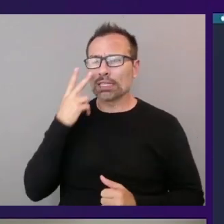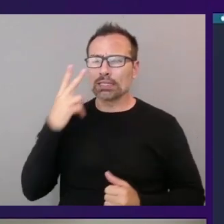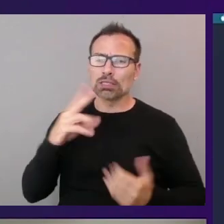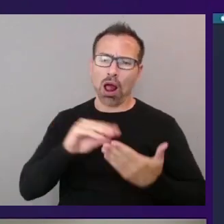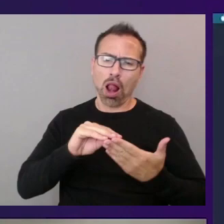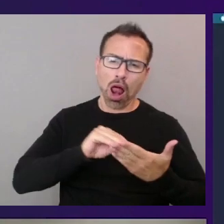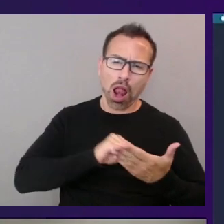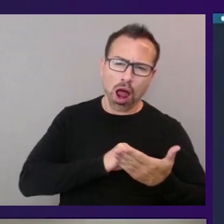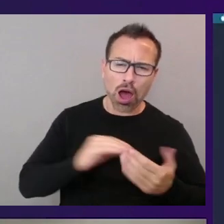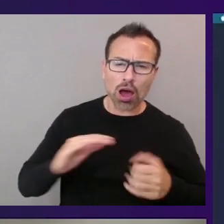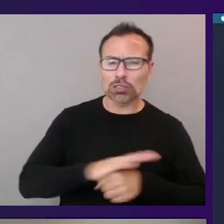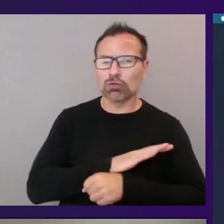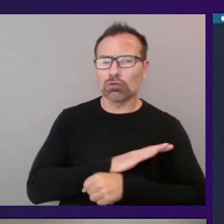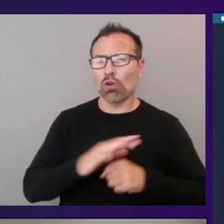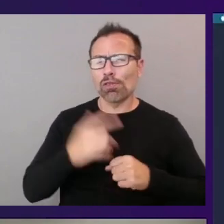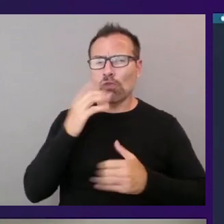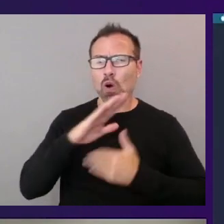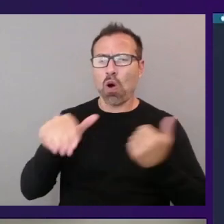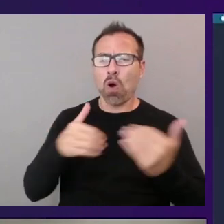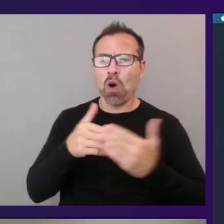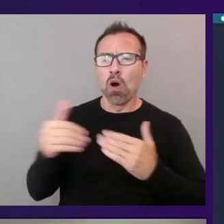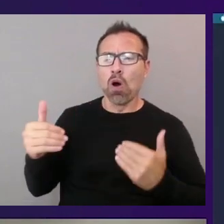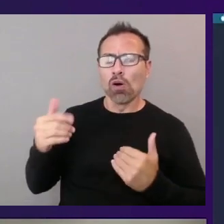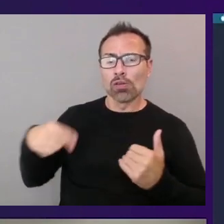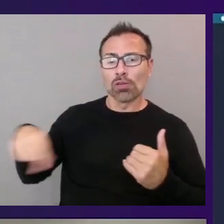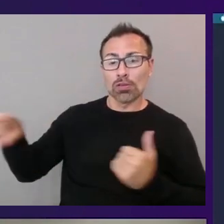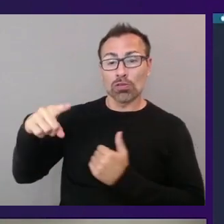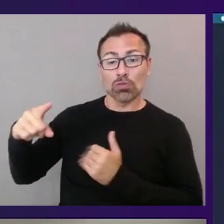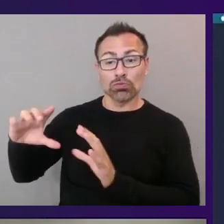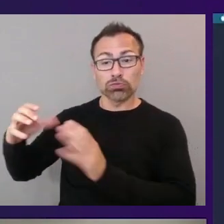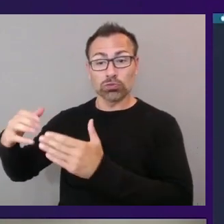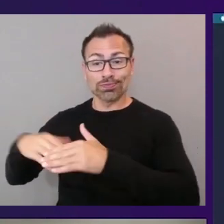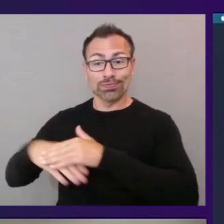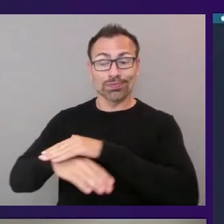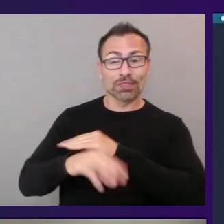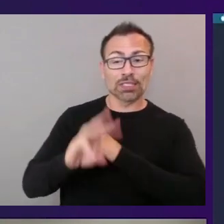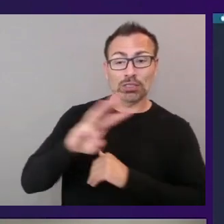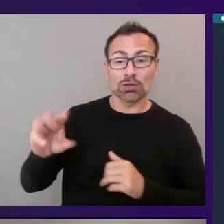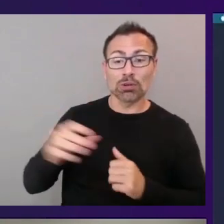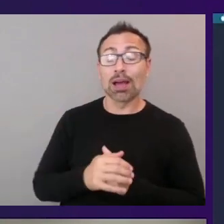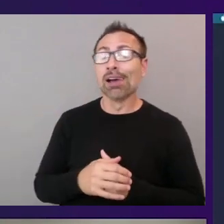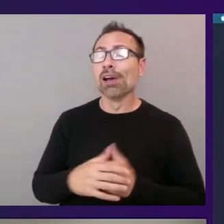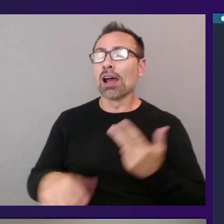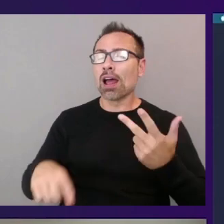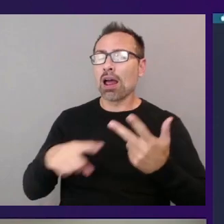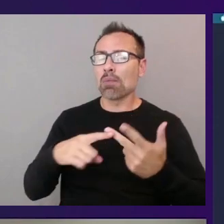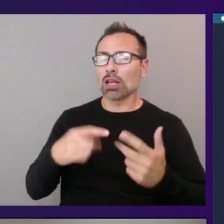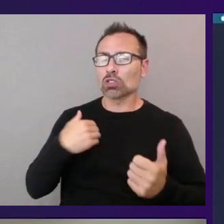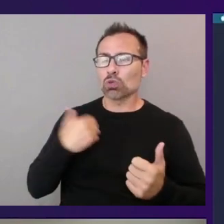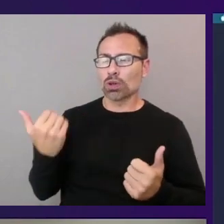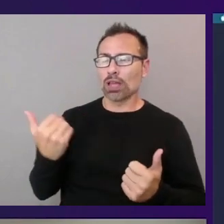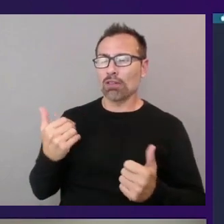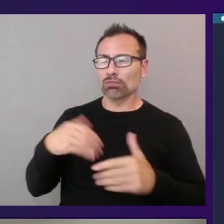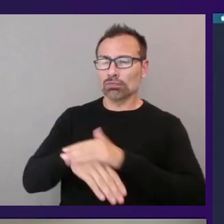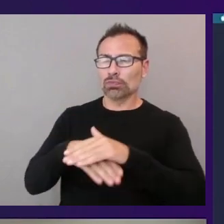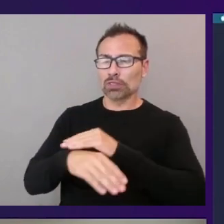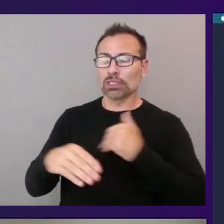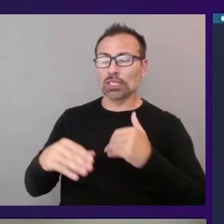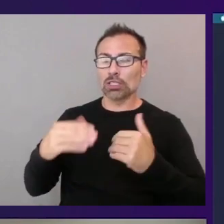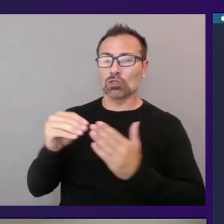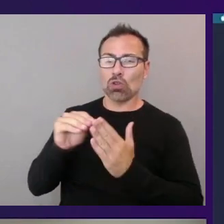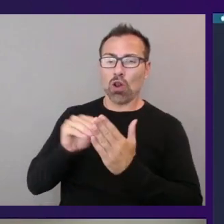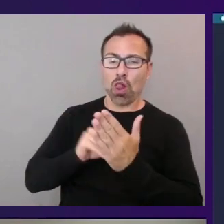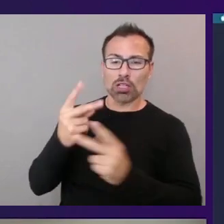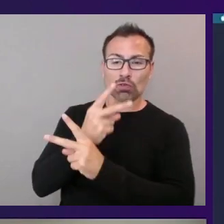has access to the website. And then we also have the compute logs. These compute logs are integrated with and sent to